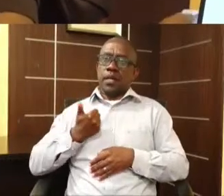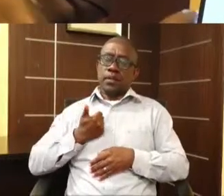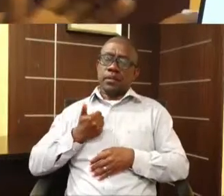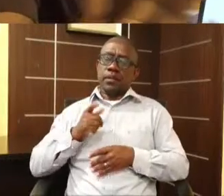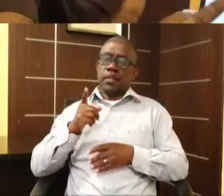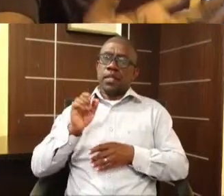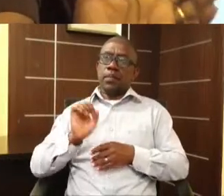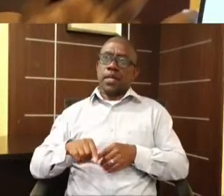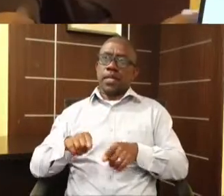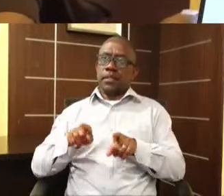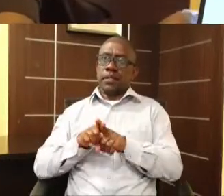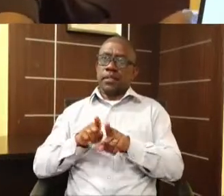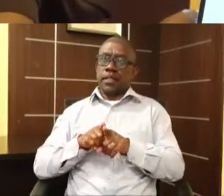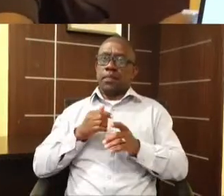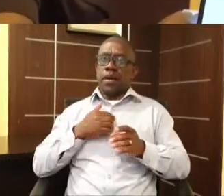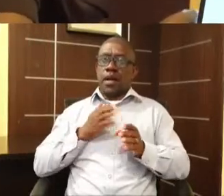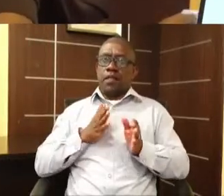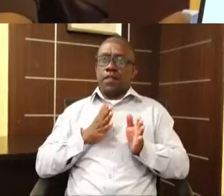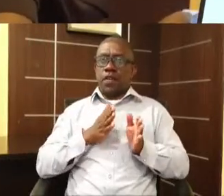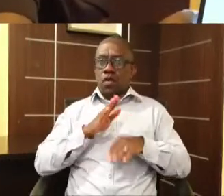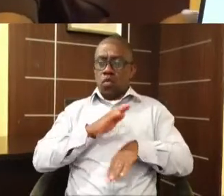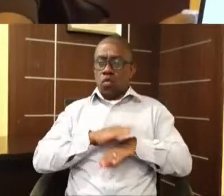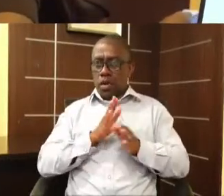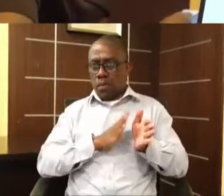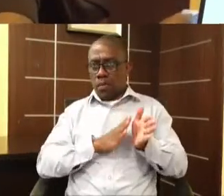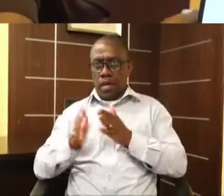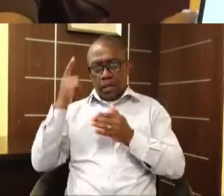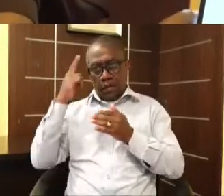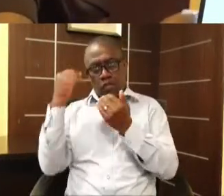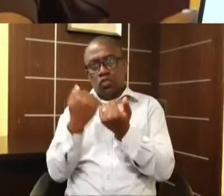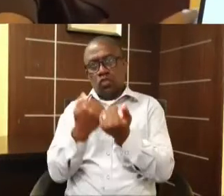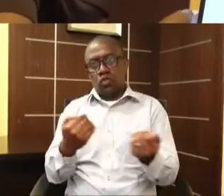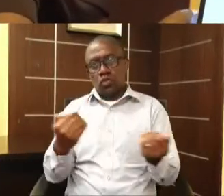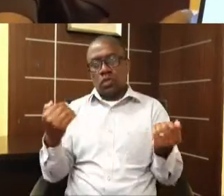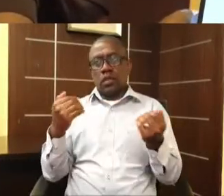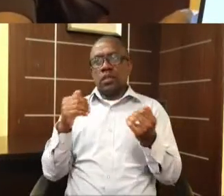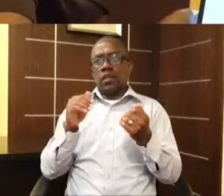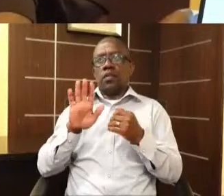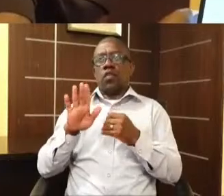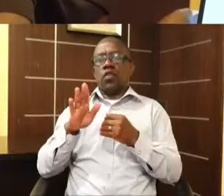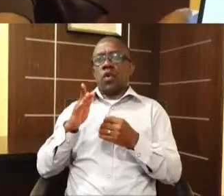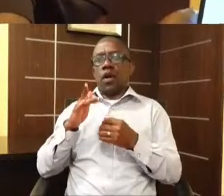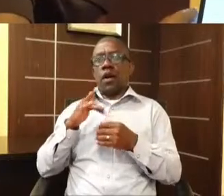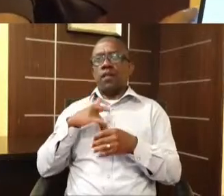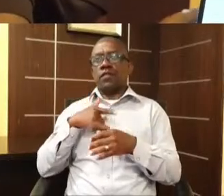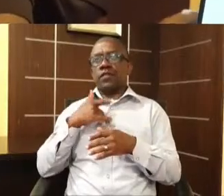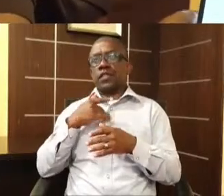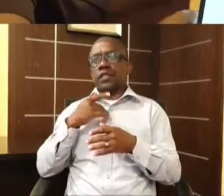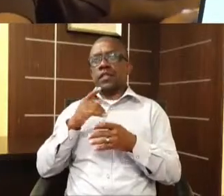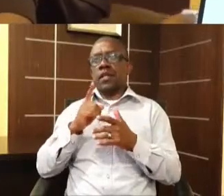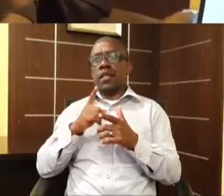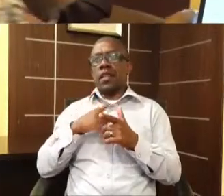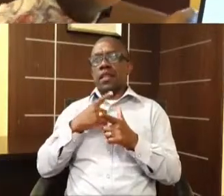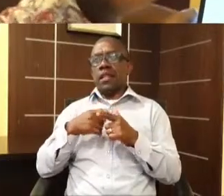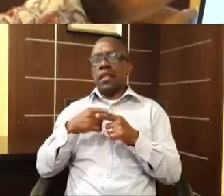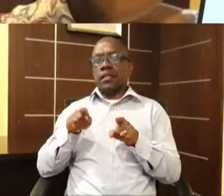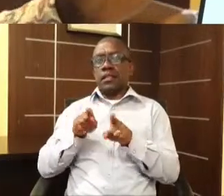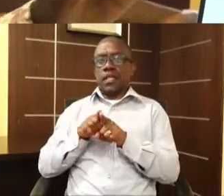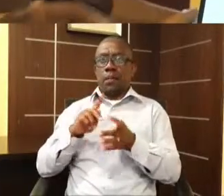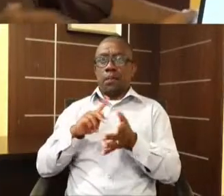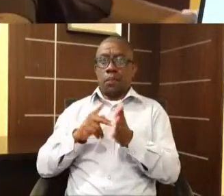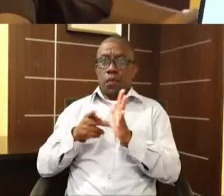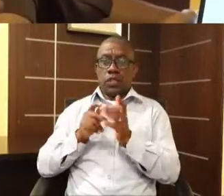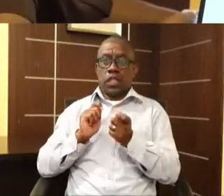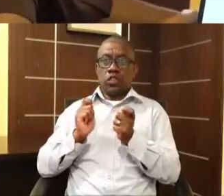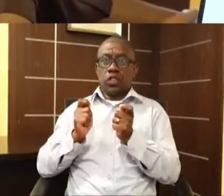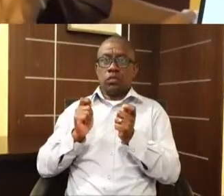and space kids as per their fertility desires. But then as the project evolved,